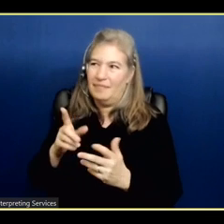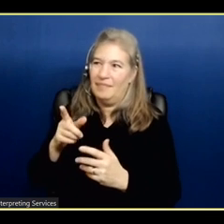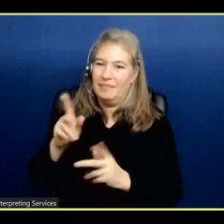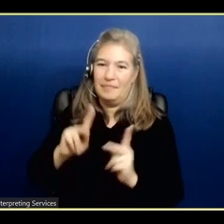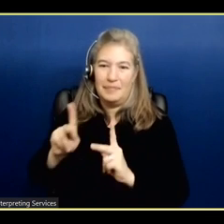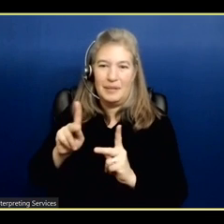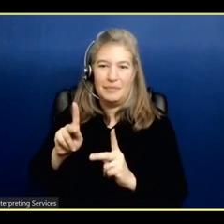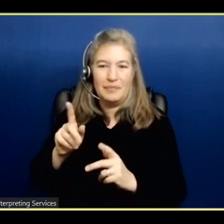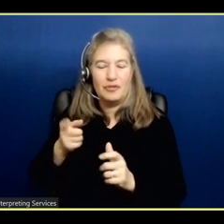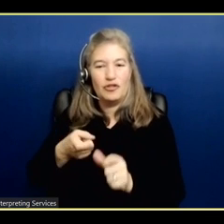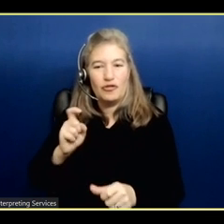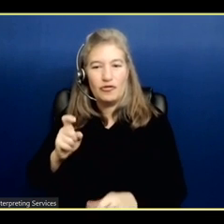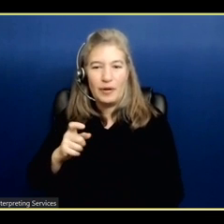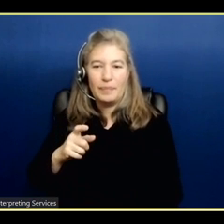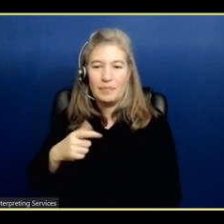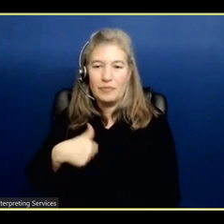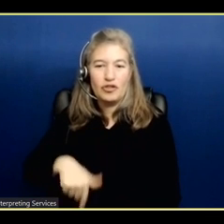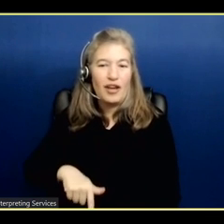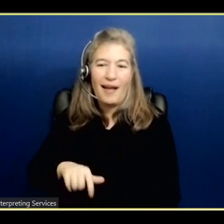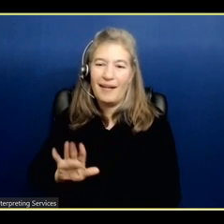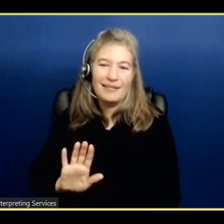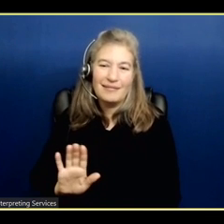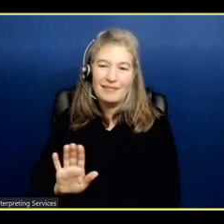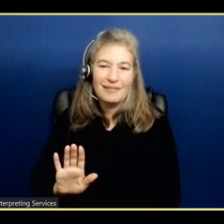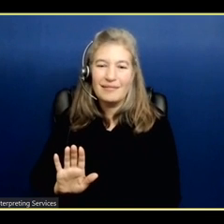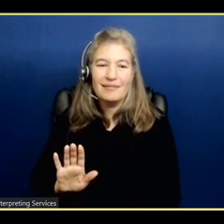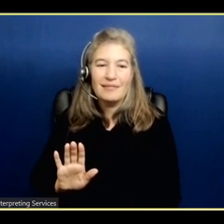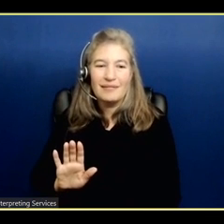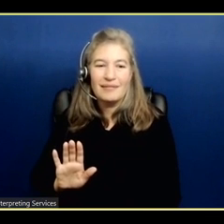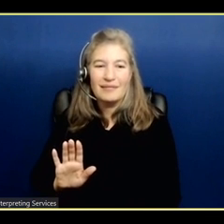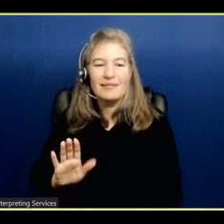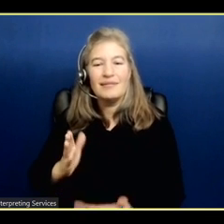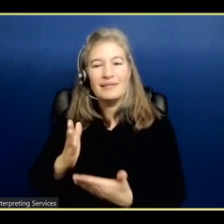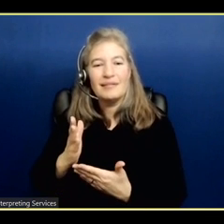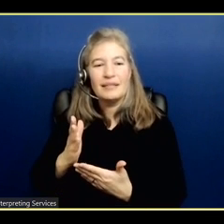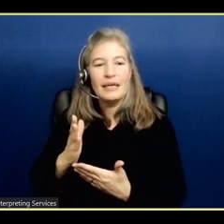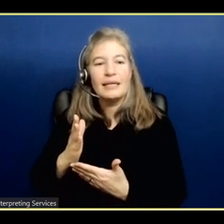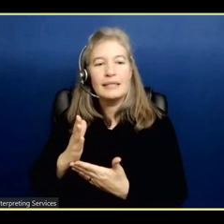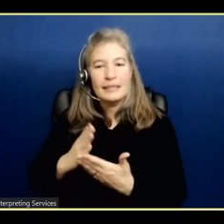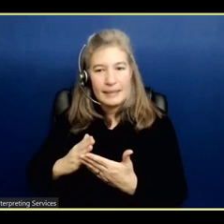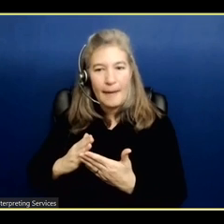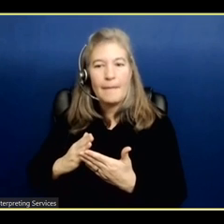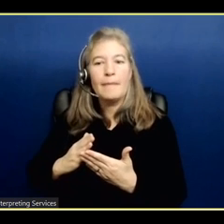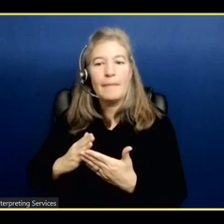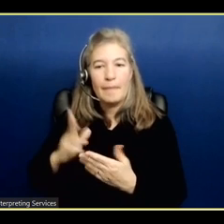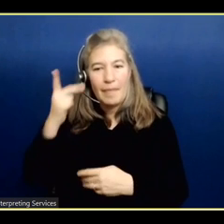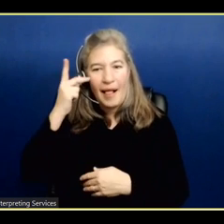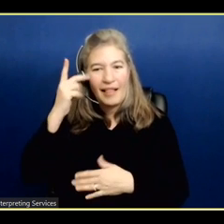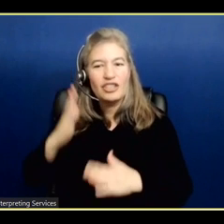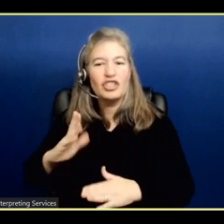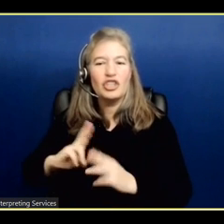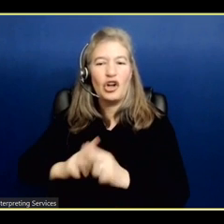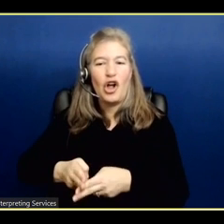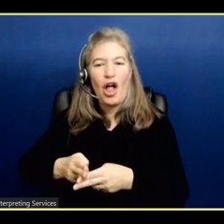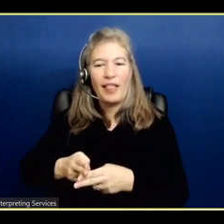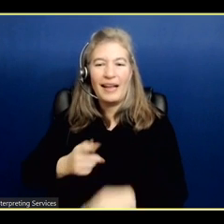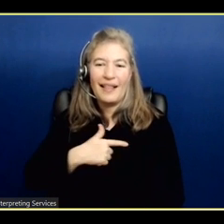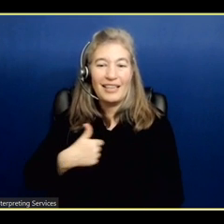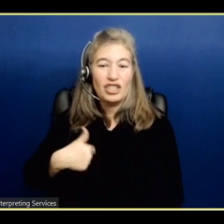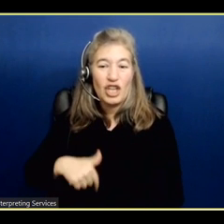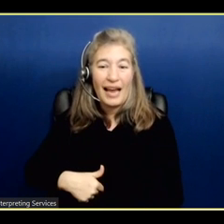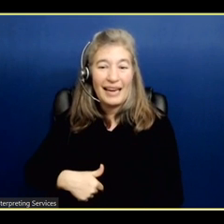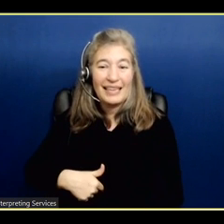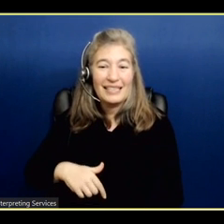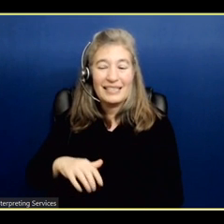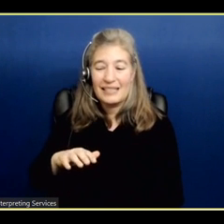because they feared she would be seen as carrying the virus. All over this country, Asian Americans, adults, and children